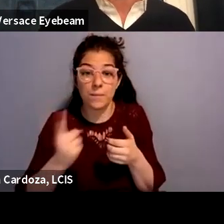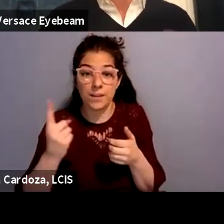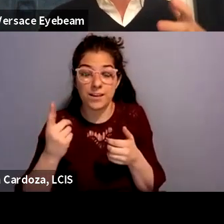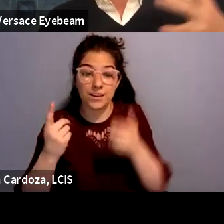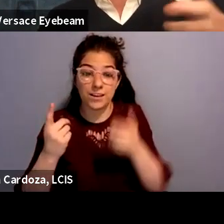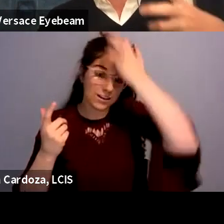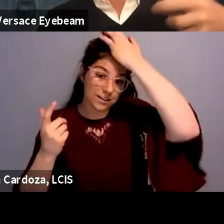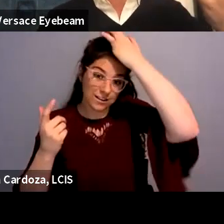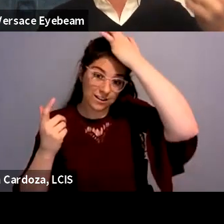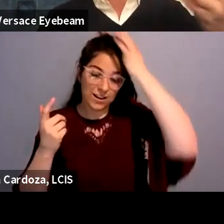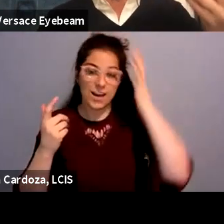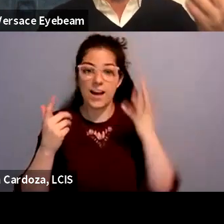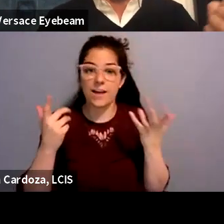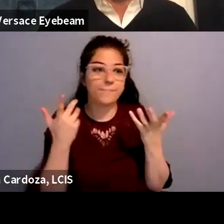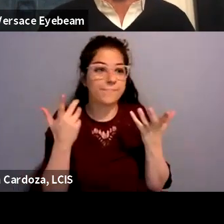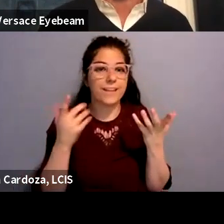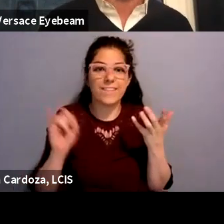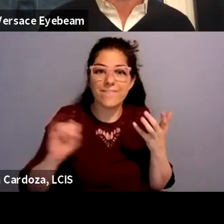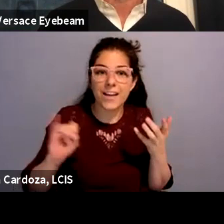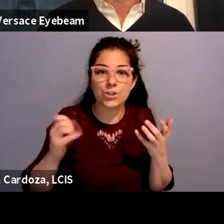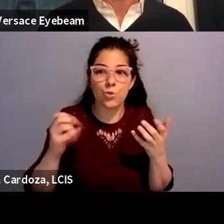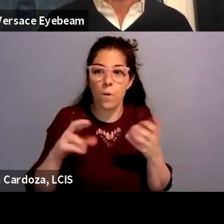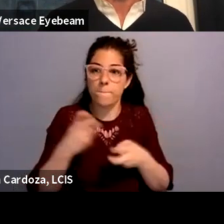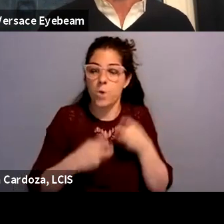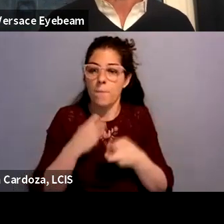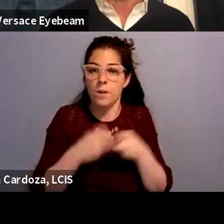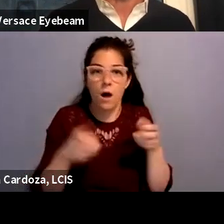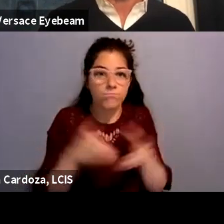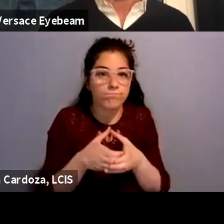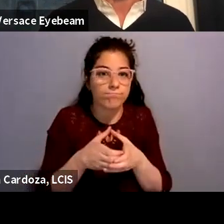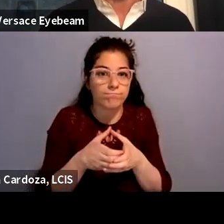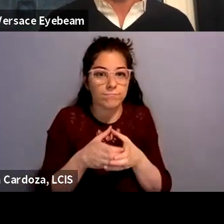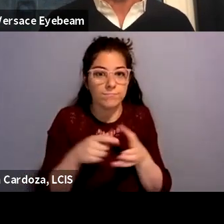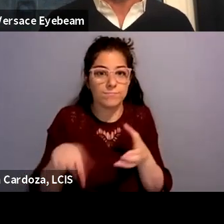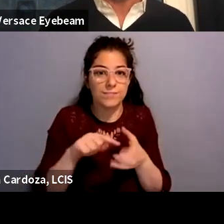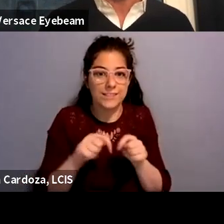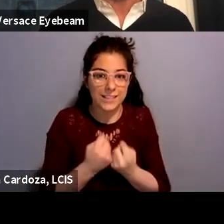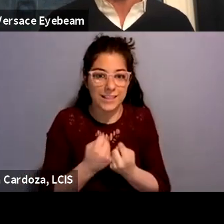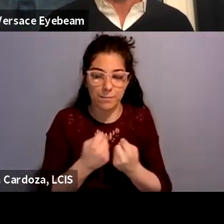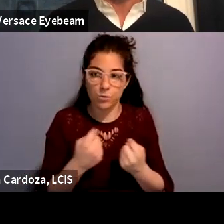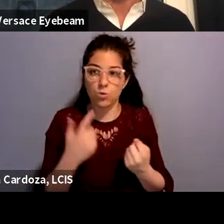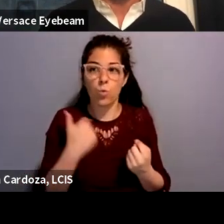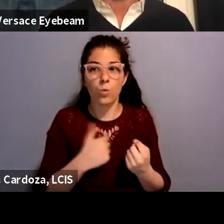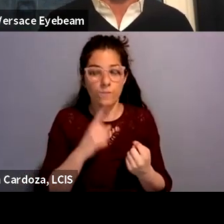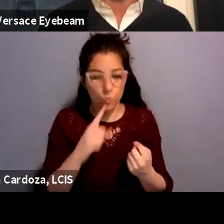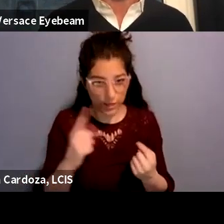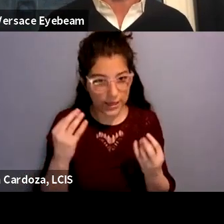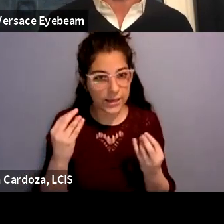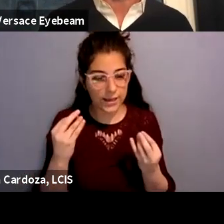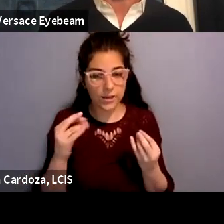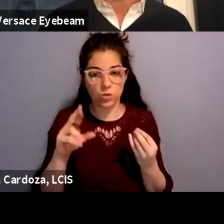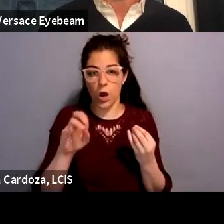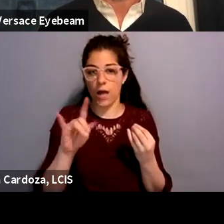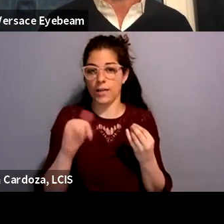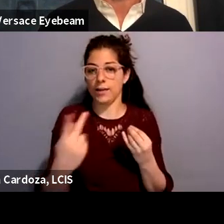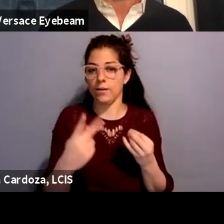when there's an infection or a problem within a cohort. And so what we've really reflected on as Roddy and I've looked